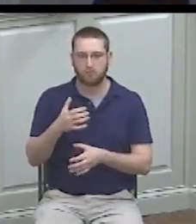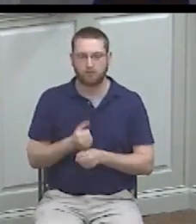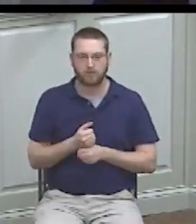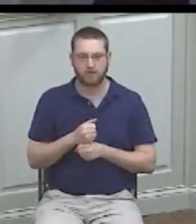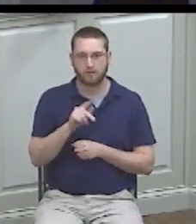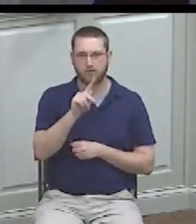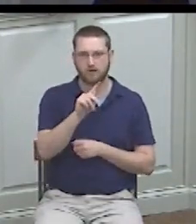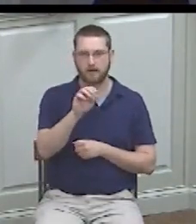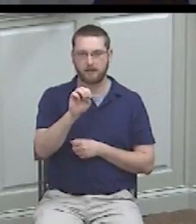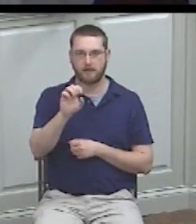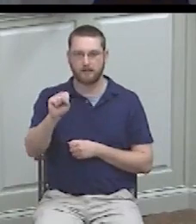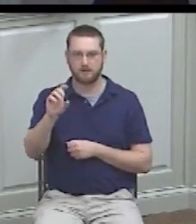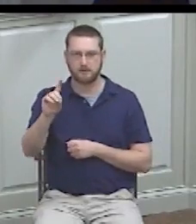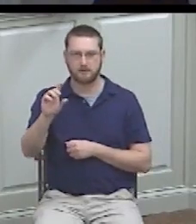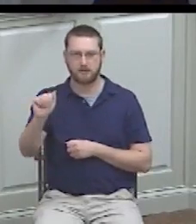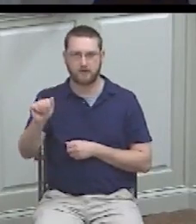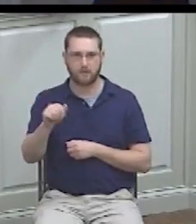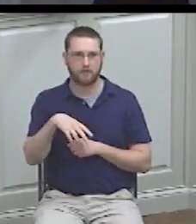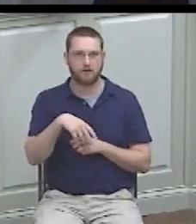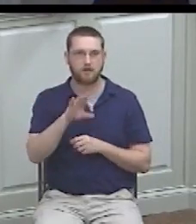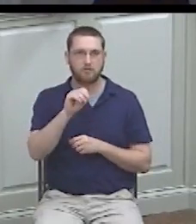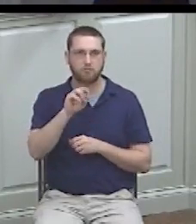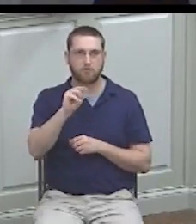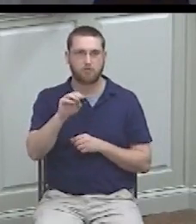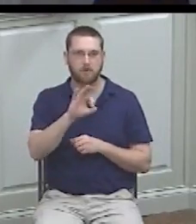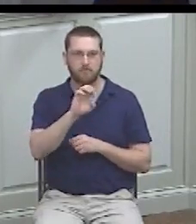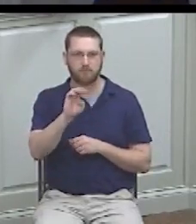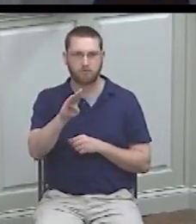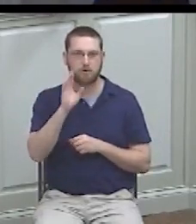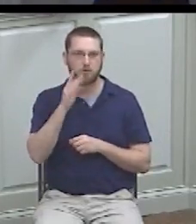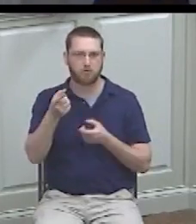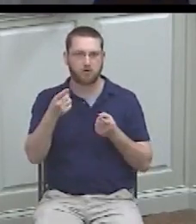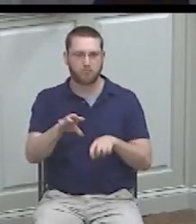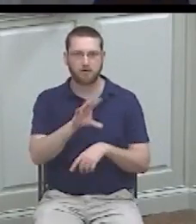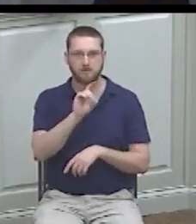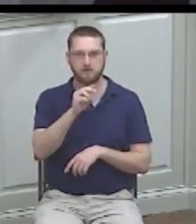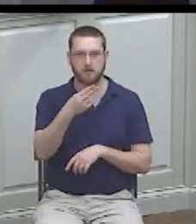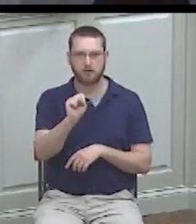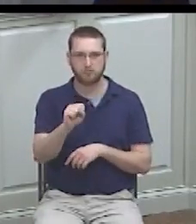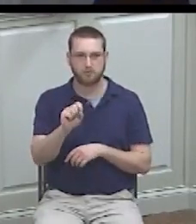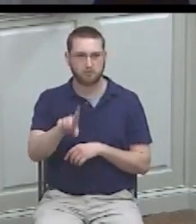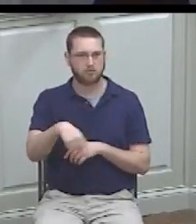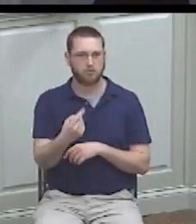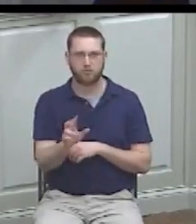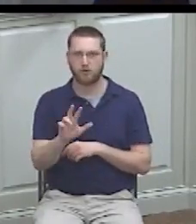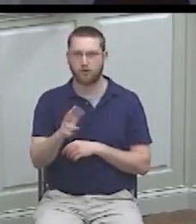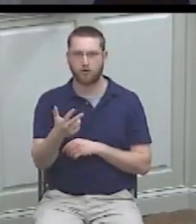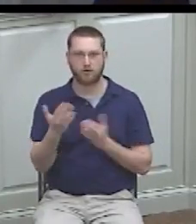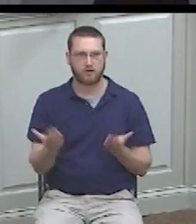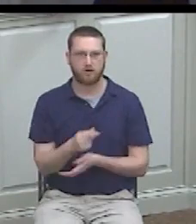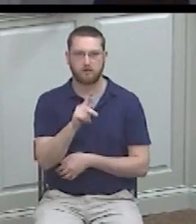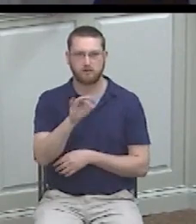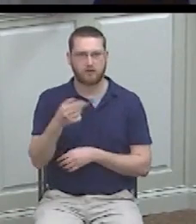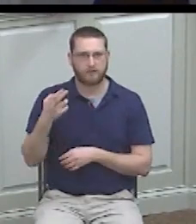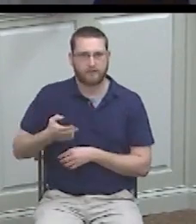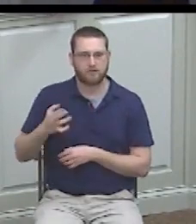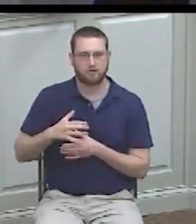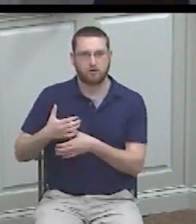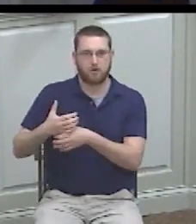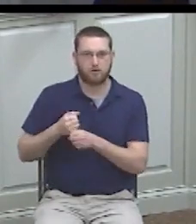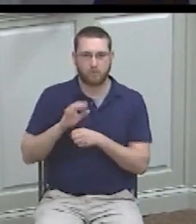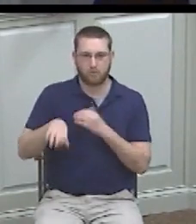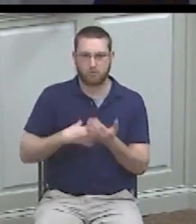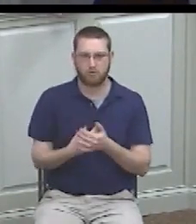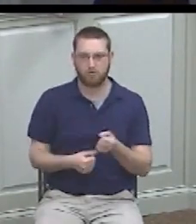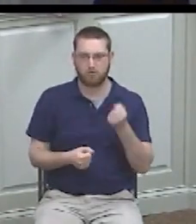the KESDA Forum in February, DHS became only the third in Kentucky history to win all